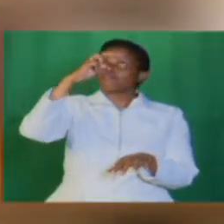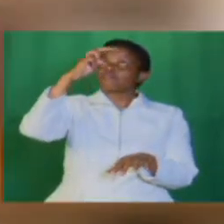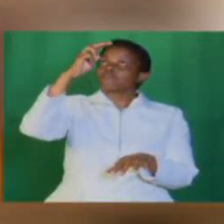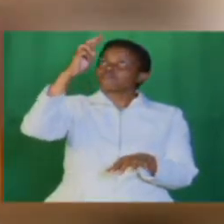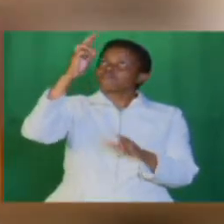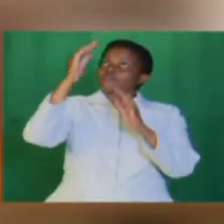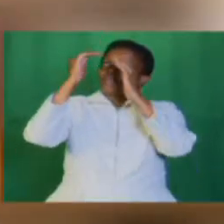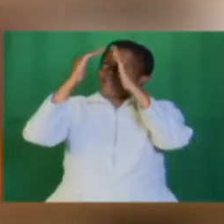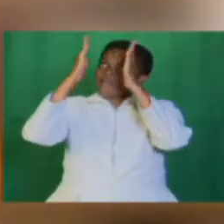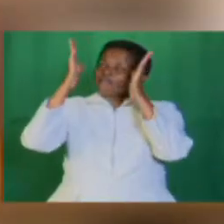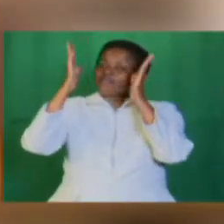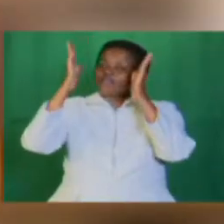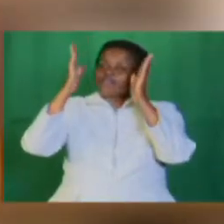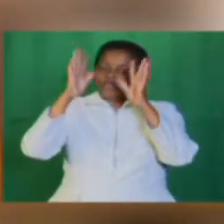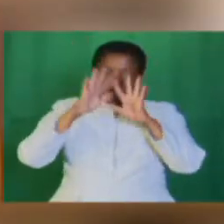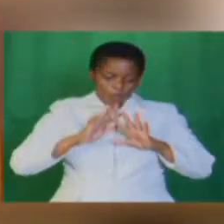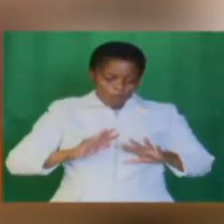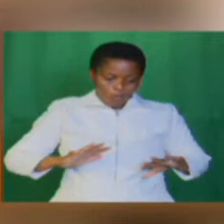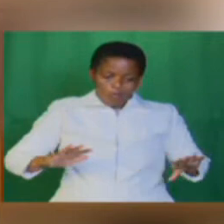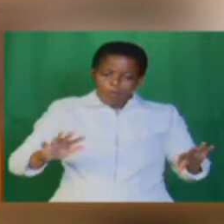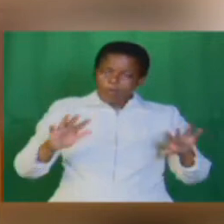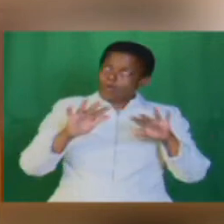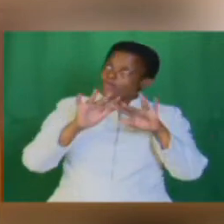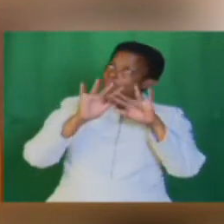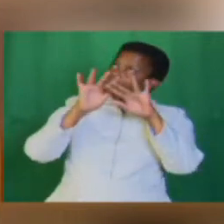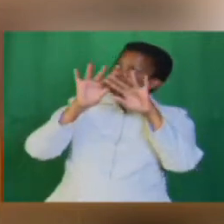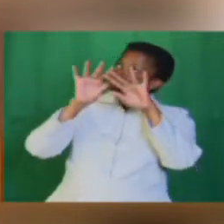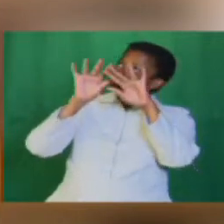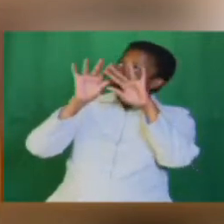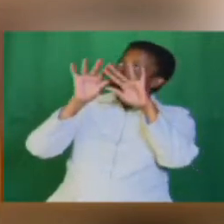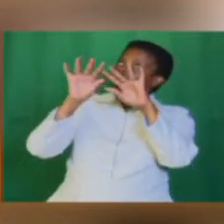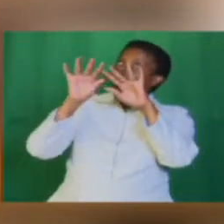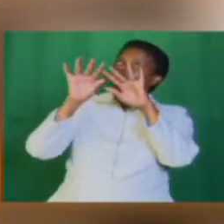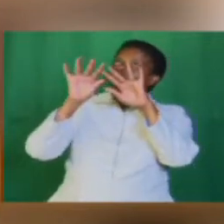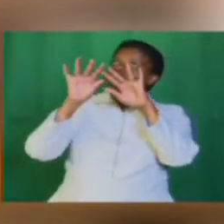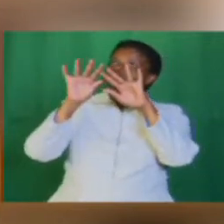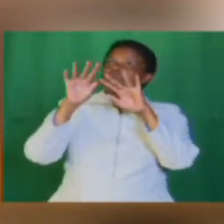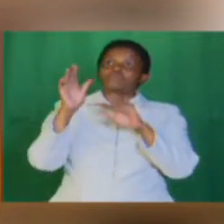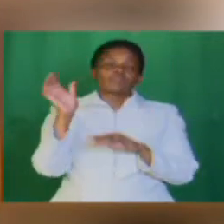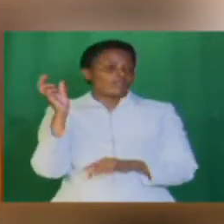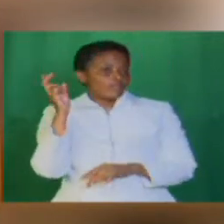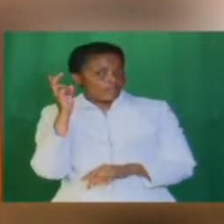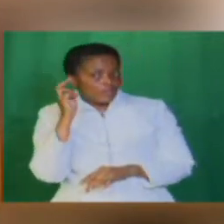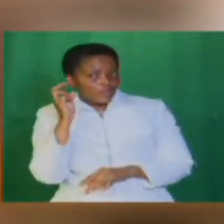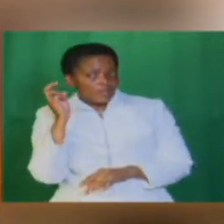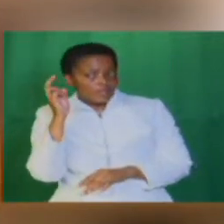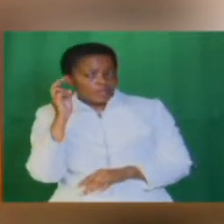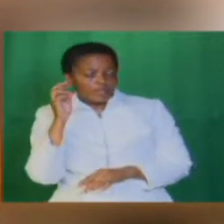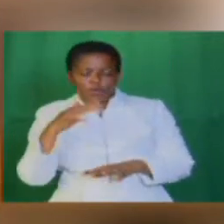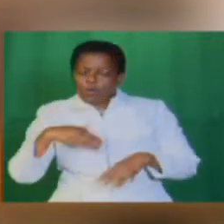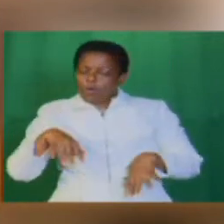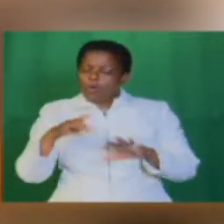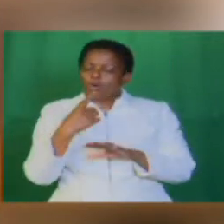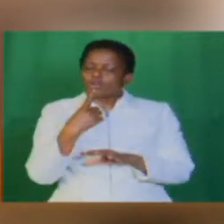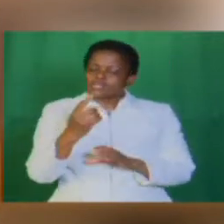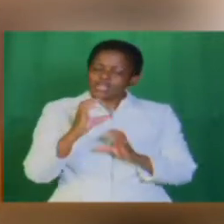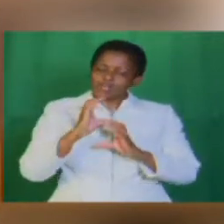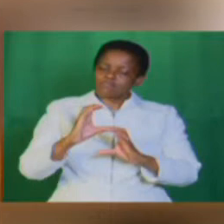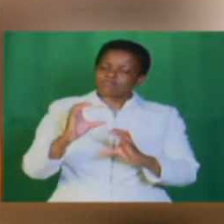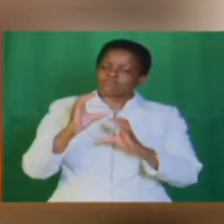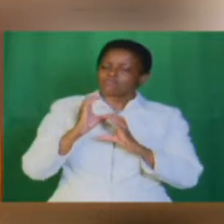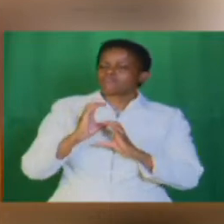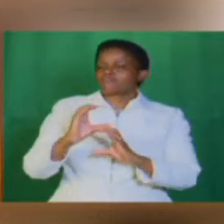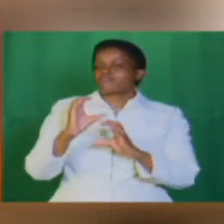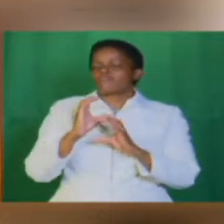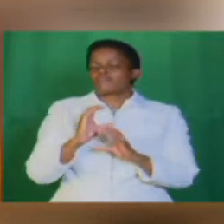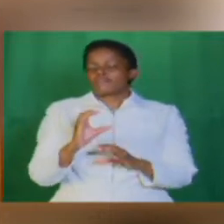In full view of the apostles, they were there with him, listening to what he was saying to them, and